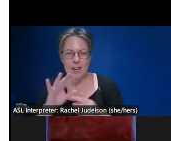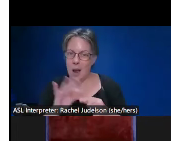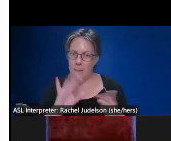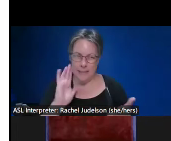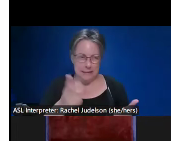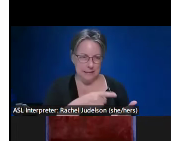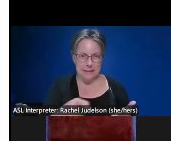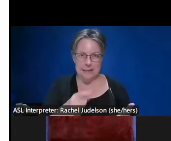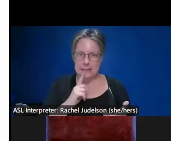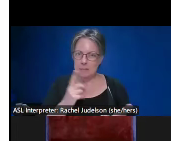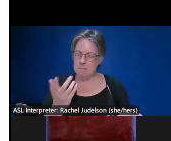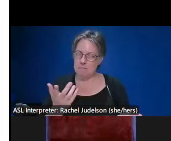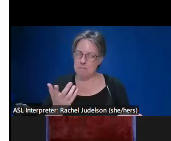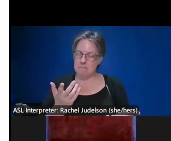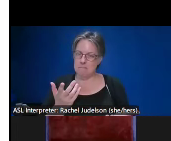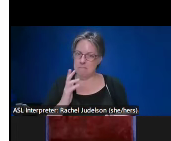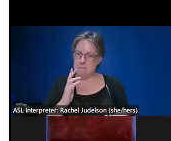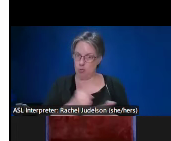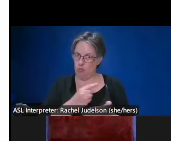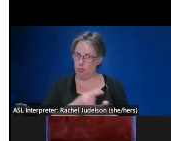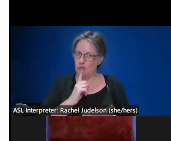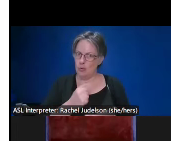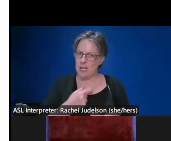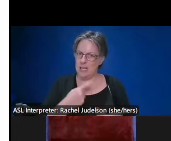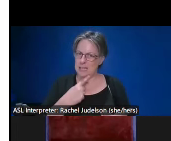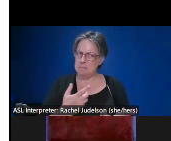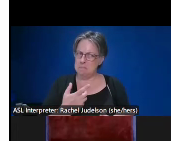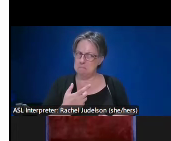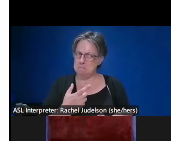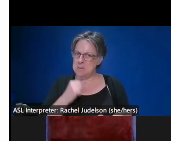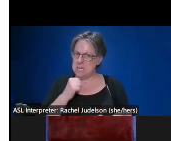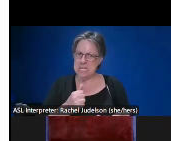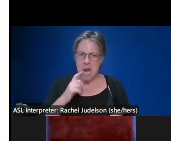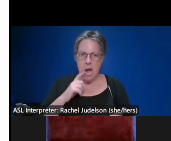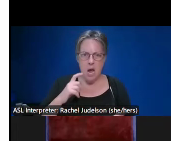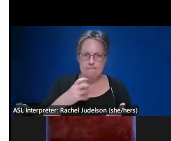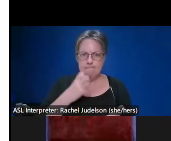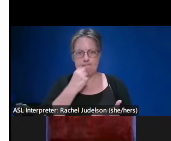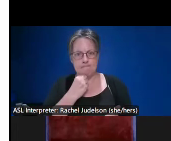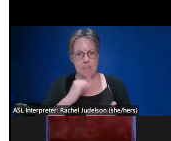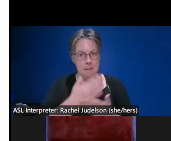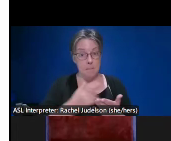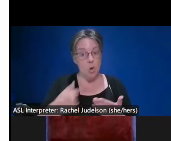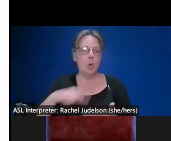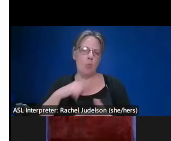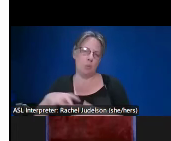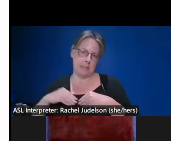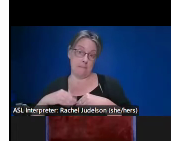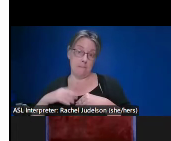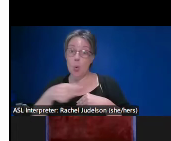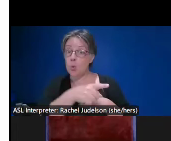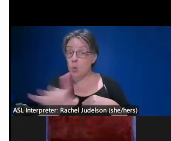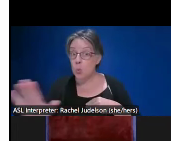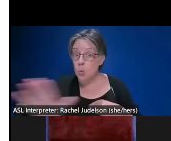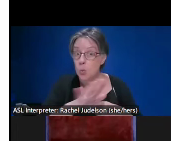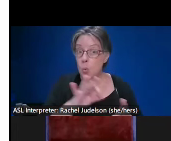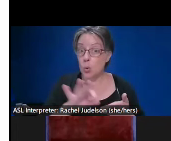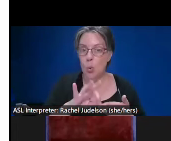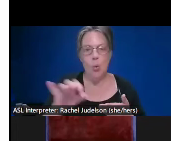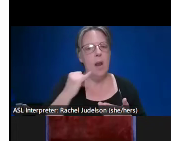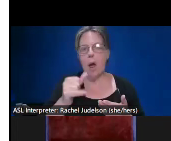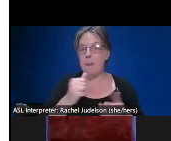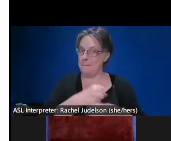the reviewers didn't really appreciate that. We're still going to accept it. So it's not the final word on what happens with the abstract, but